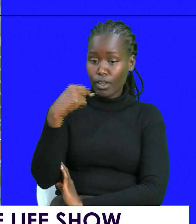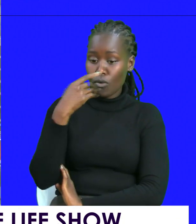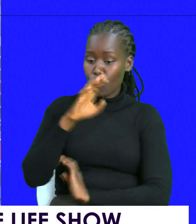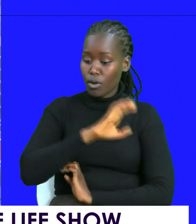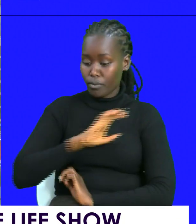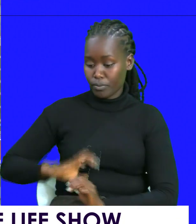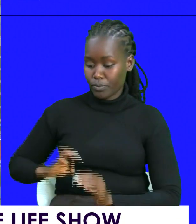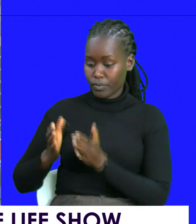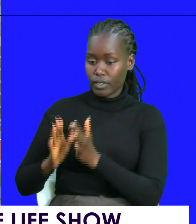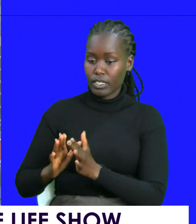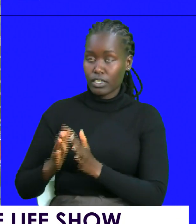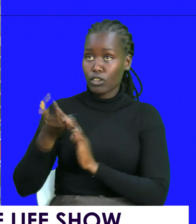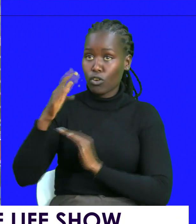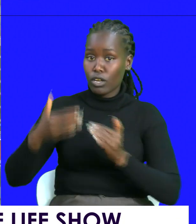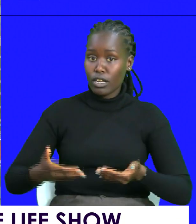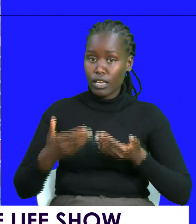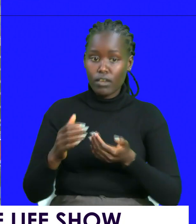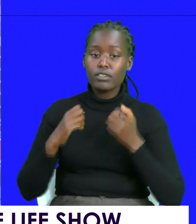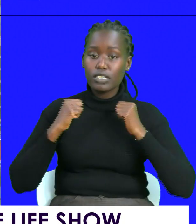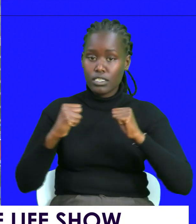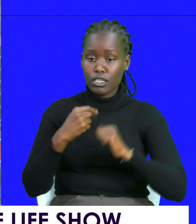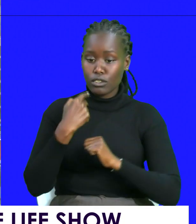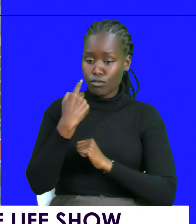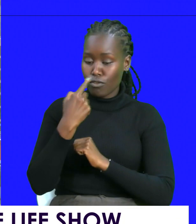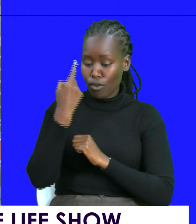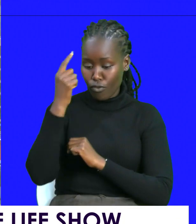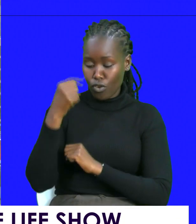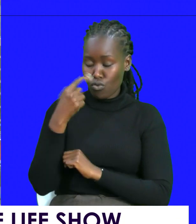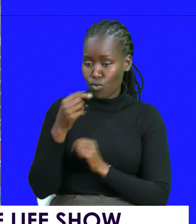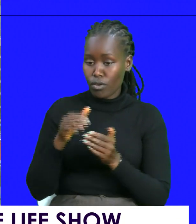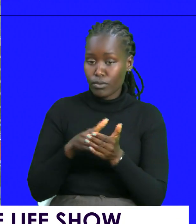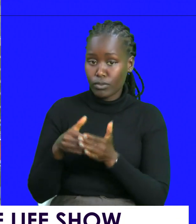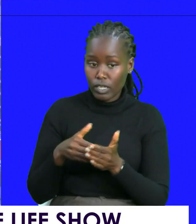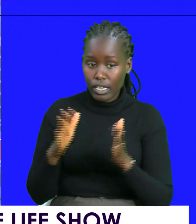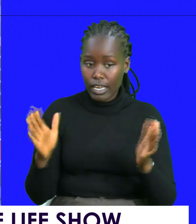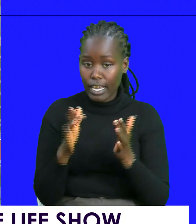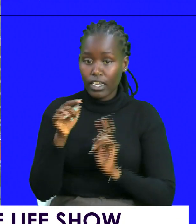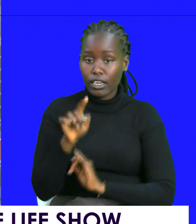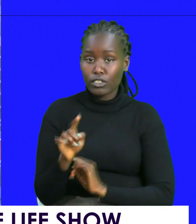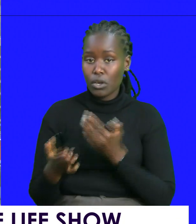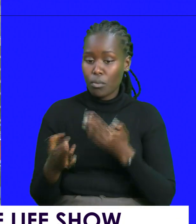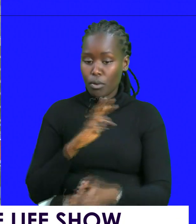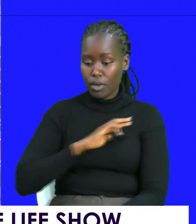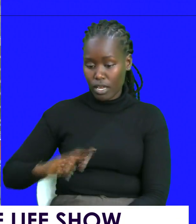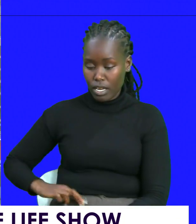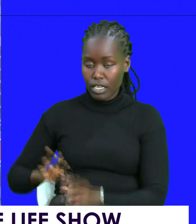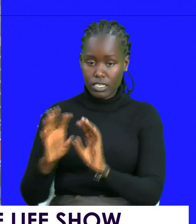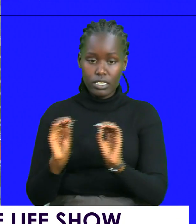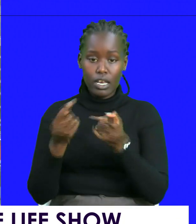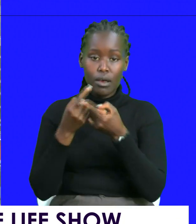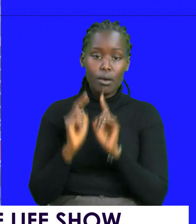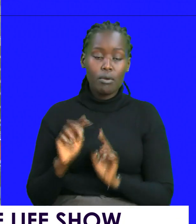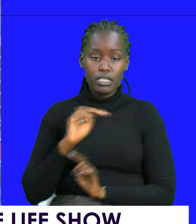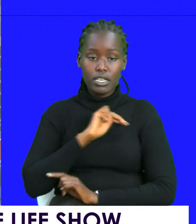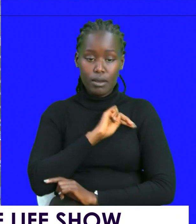gives strength to the weak. By the way, let me encourage you. Maybe you are not religious, but nature, if you are